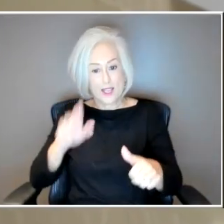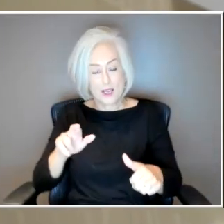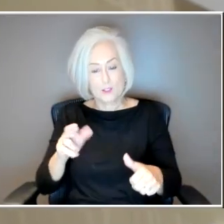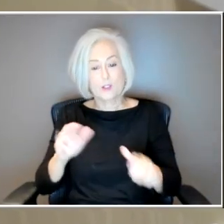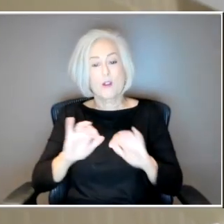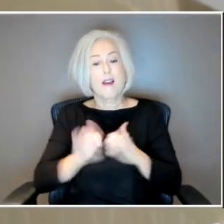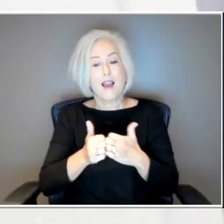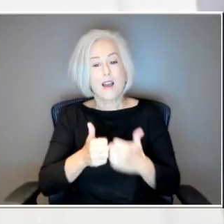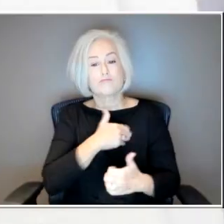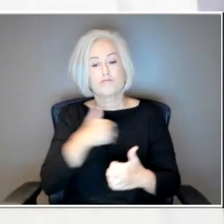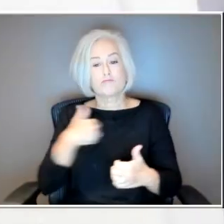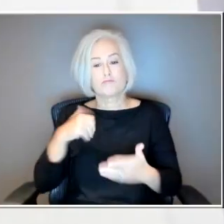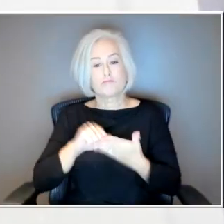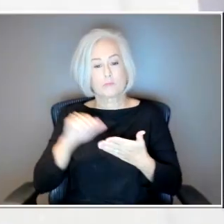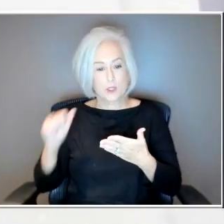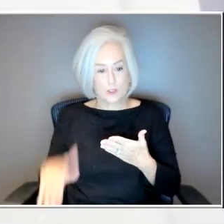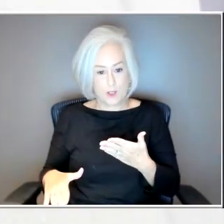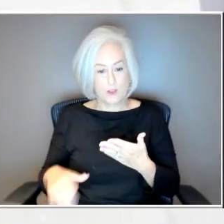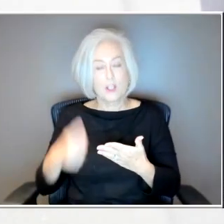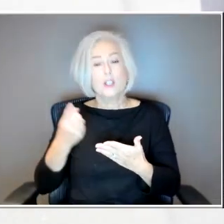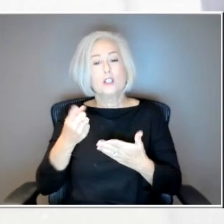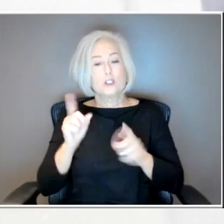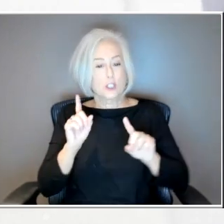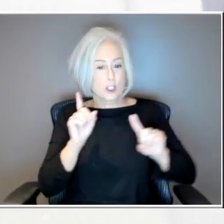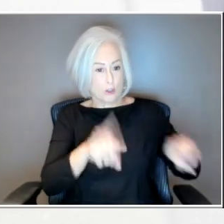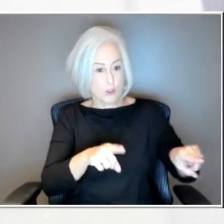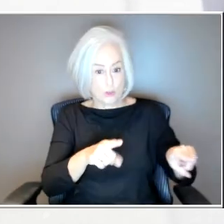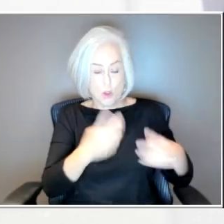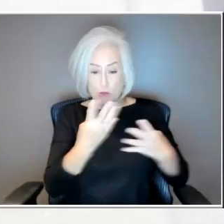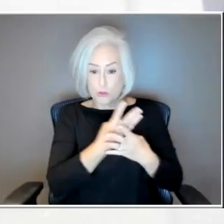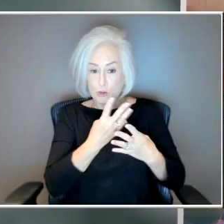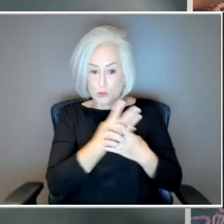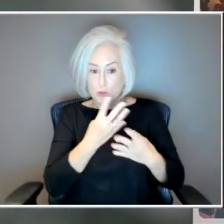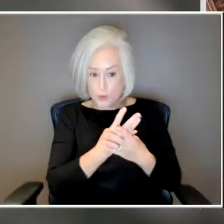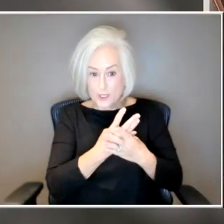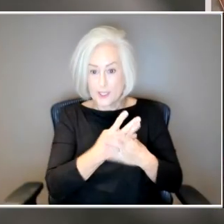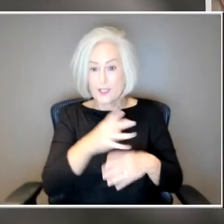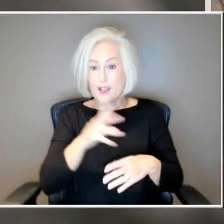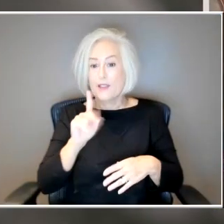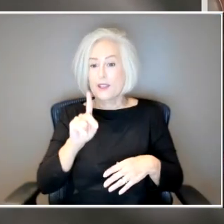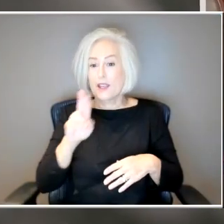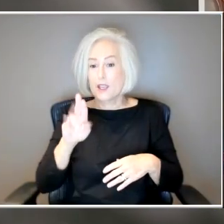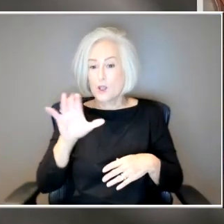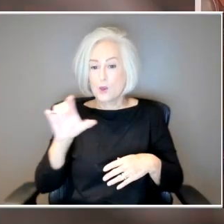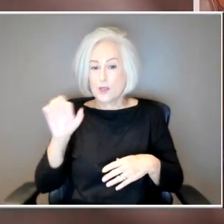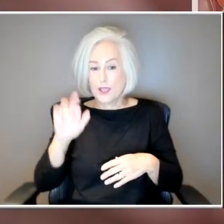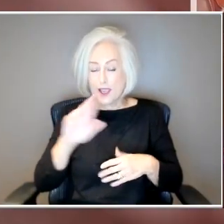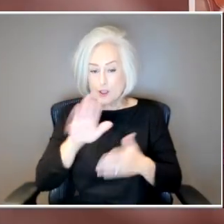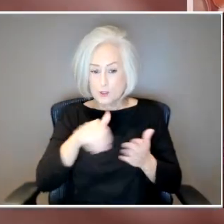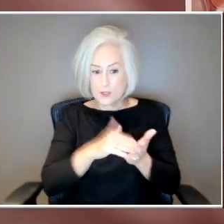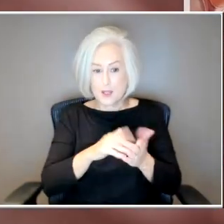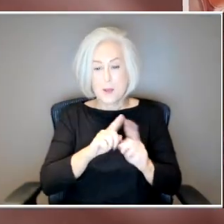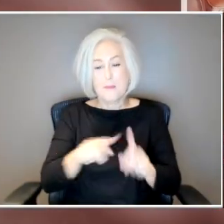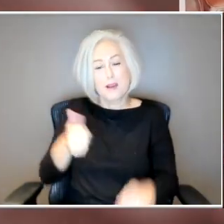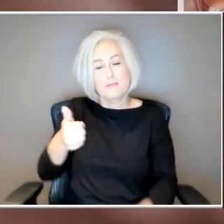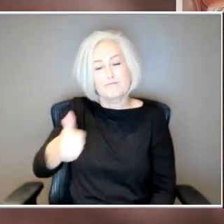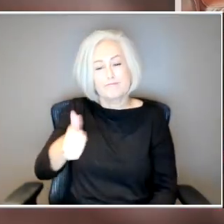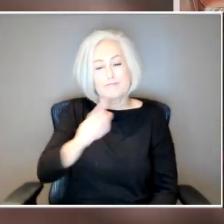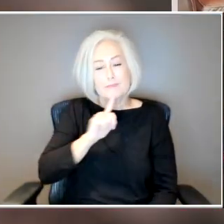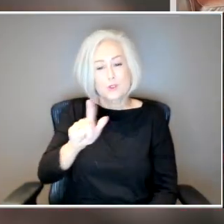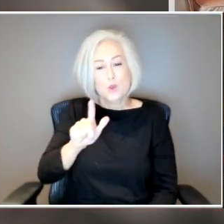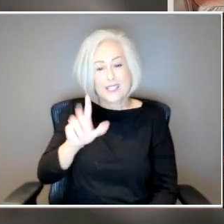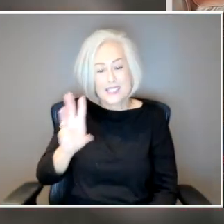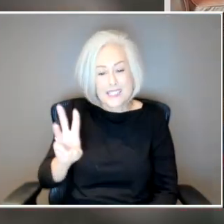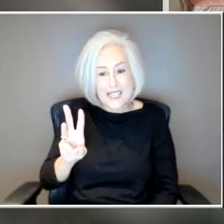the high-risk breast cancer clinic at the University of Kansas Cancer Center. But even at just 26 years old, Mackenzie